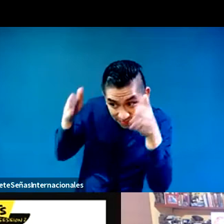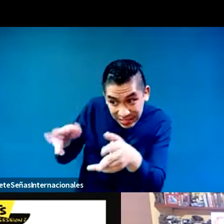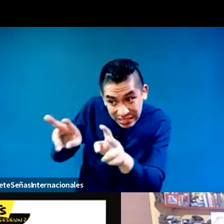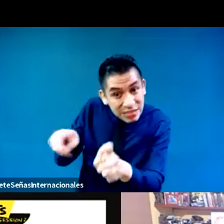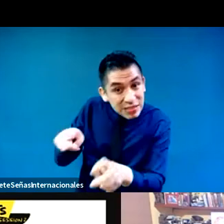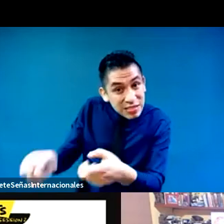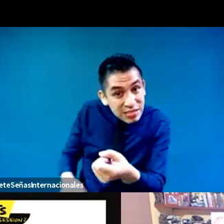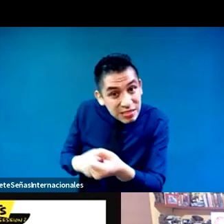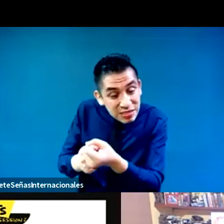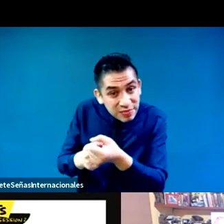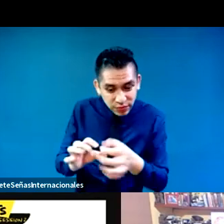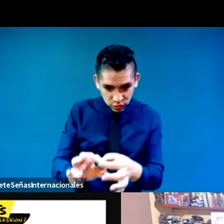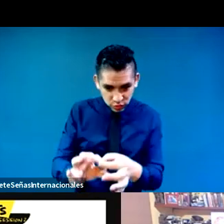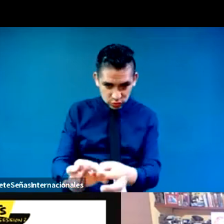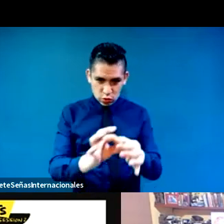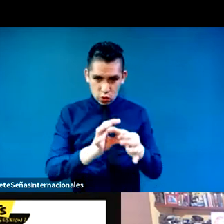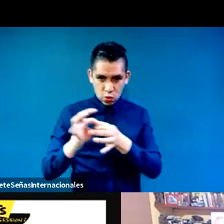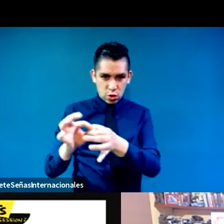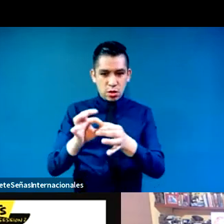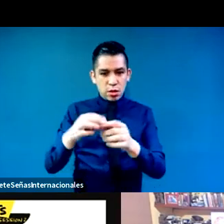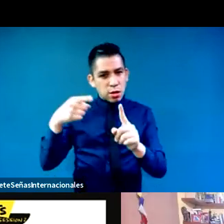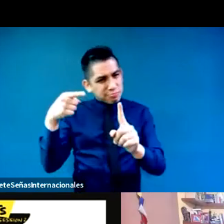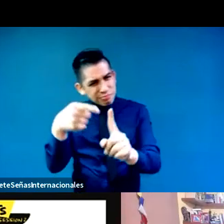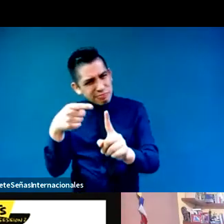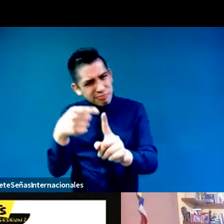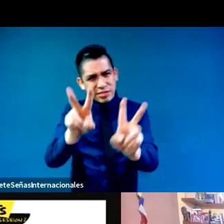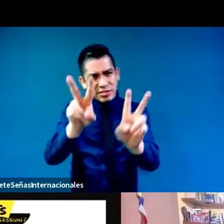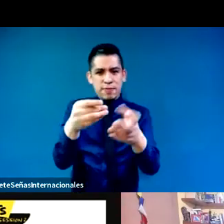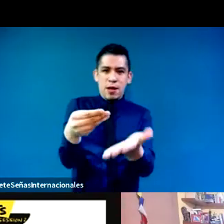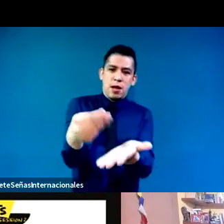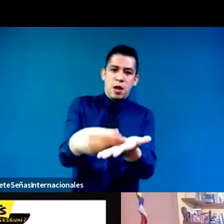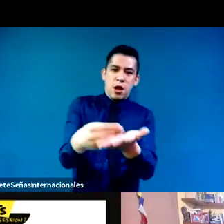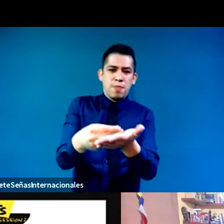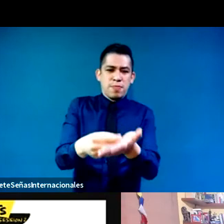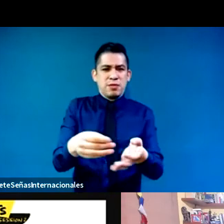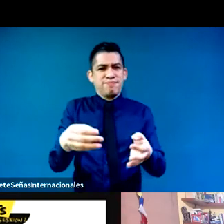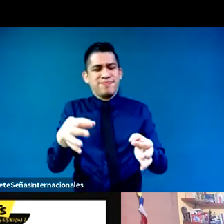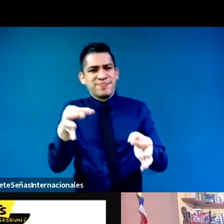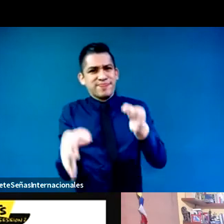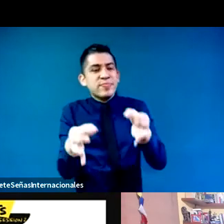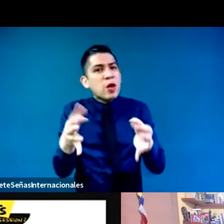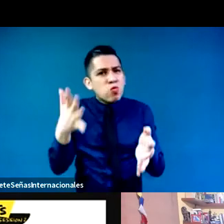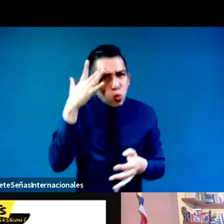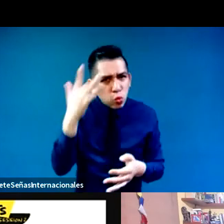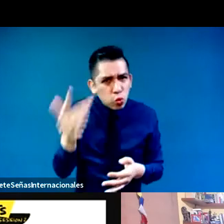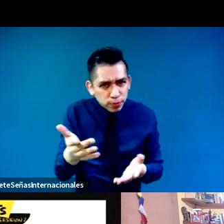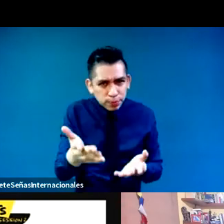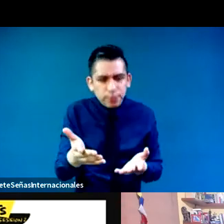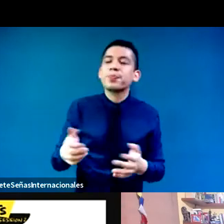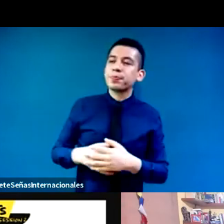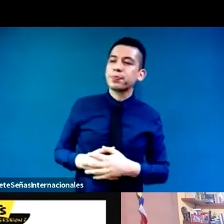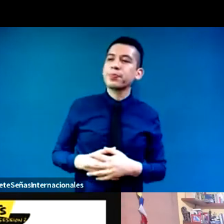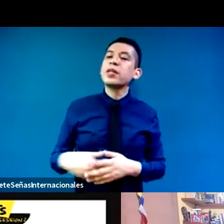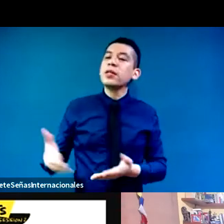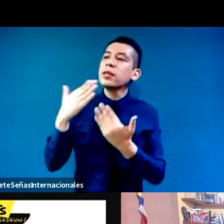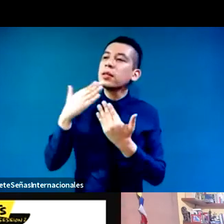floor. Thank you. Thank you so much. And thank you for inviting CARE to this very distinguished panel. I'm delighted